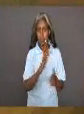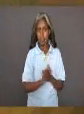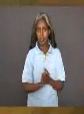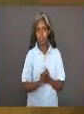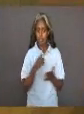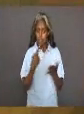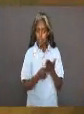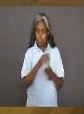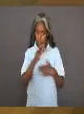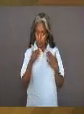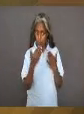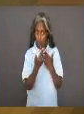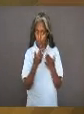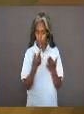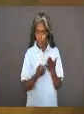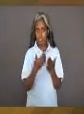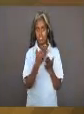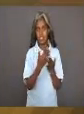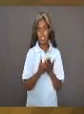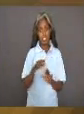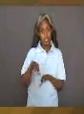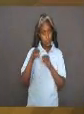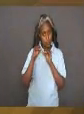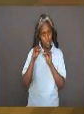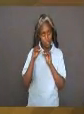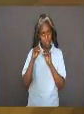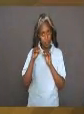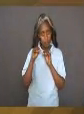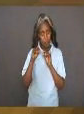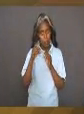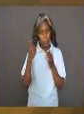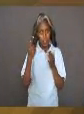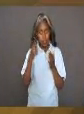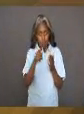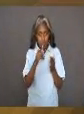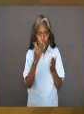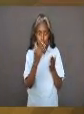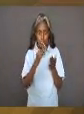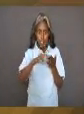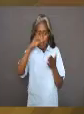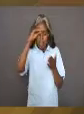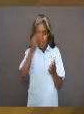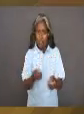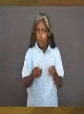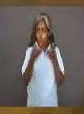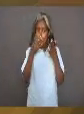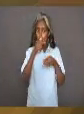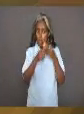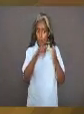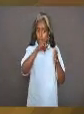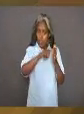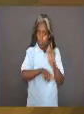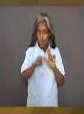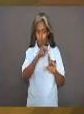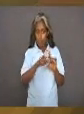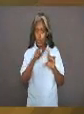That is all for this lesson, students. You learned more about the values of